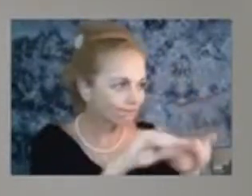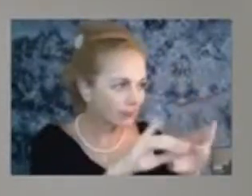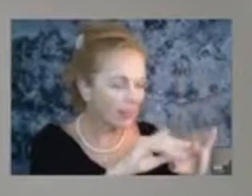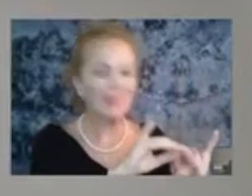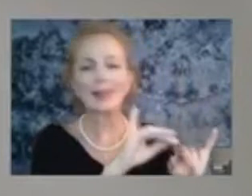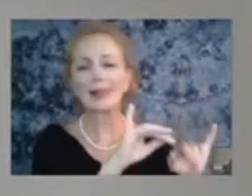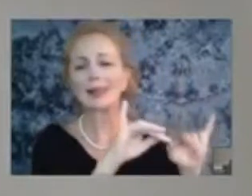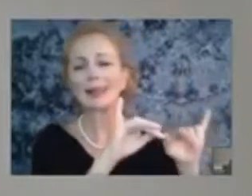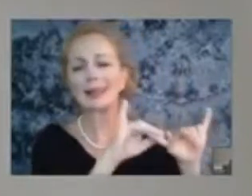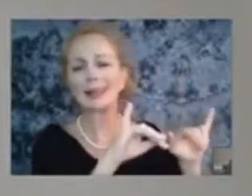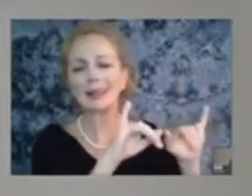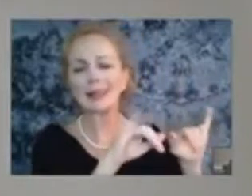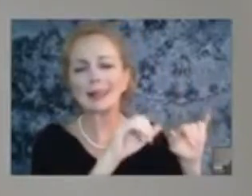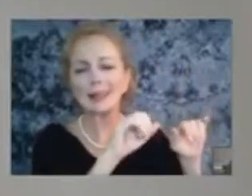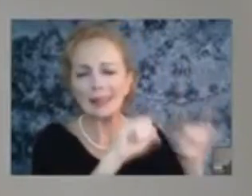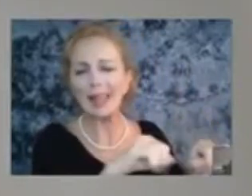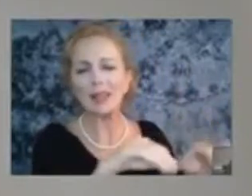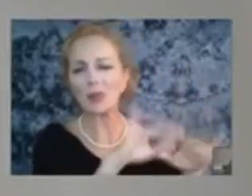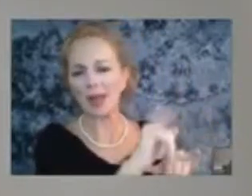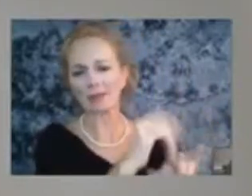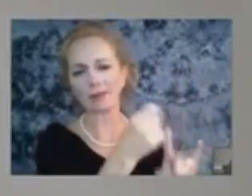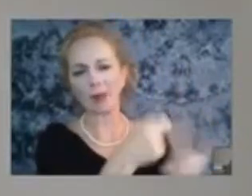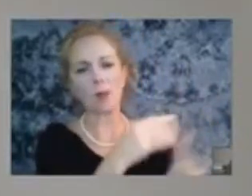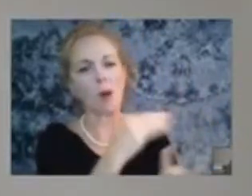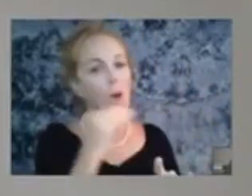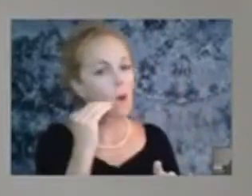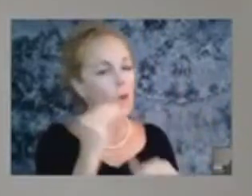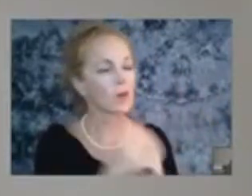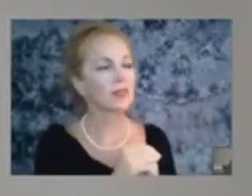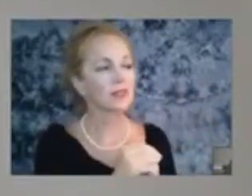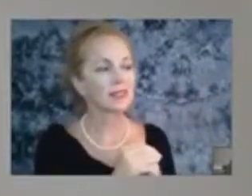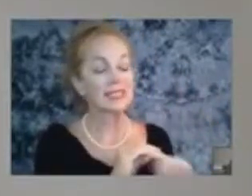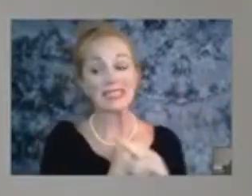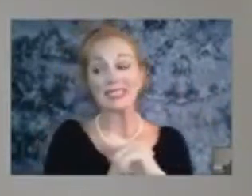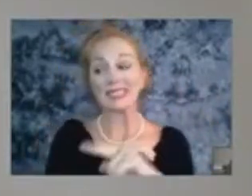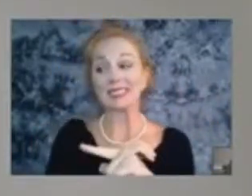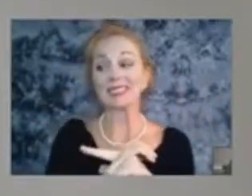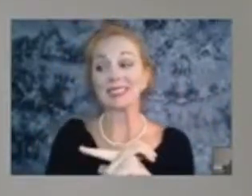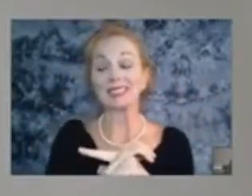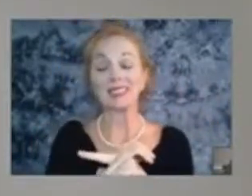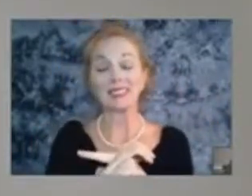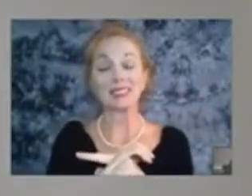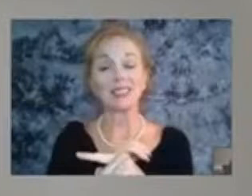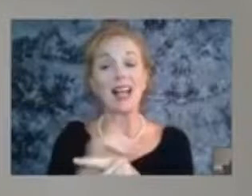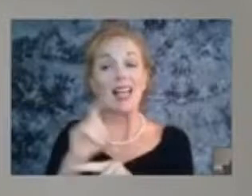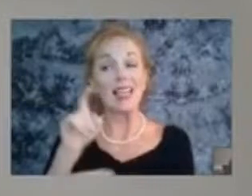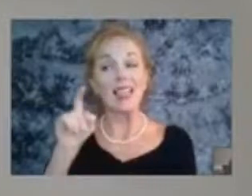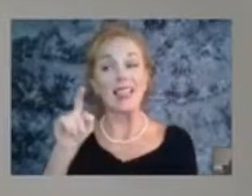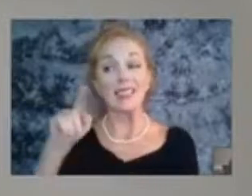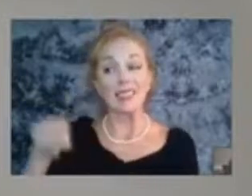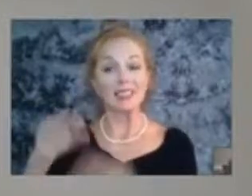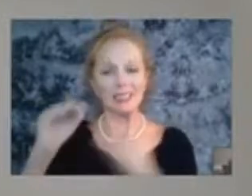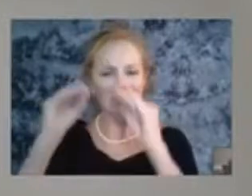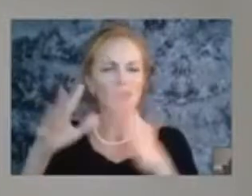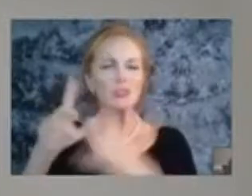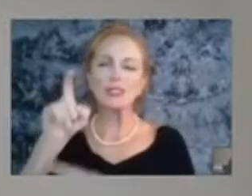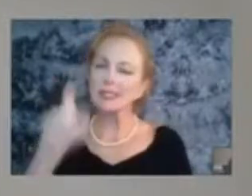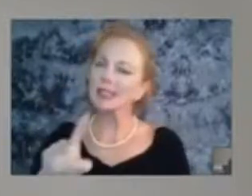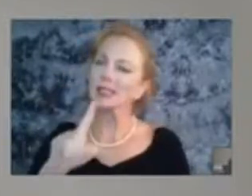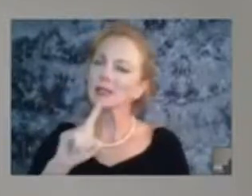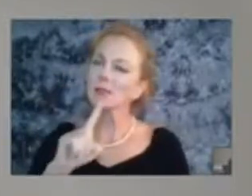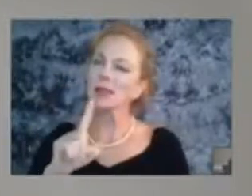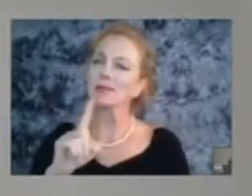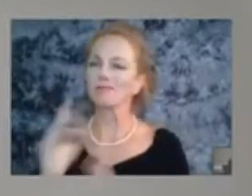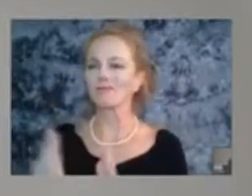ground and the need to be able to serve our families who are coming back into our buildings. So really, Mr. Strain, it's just